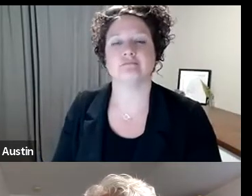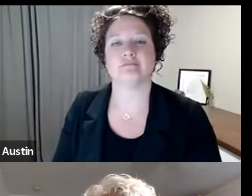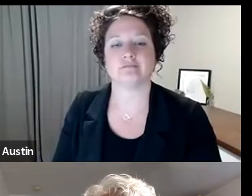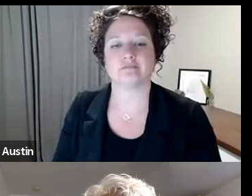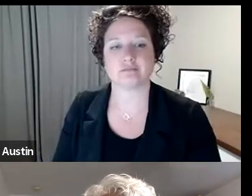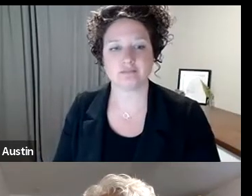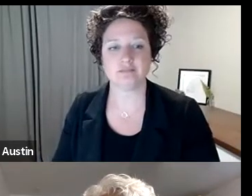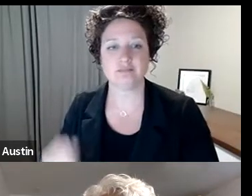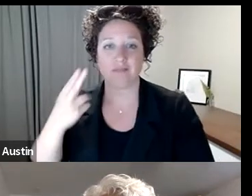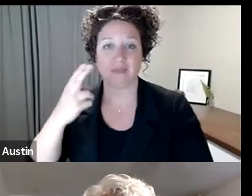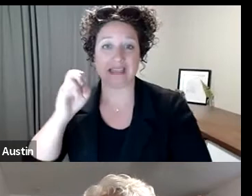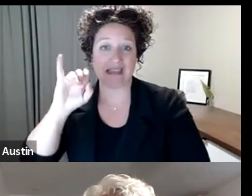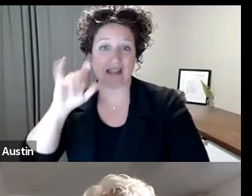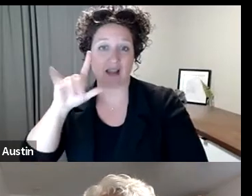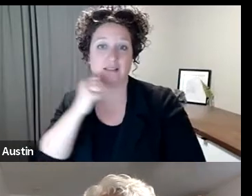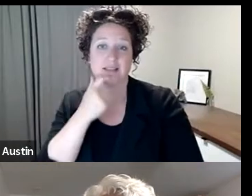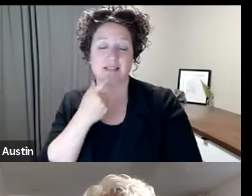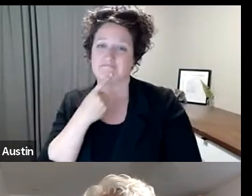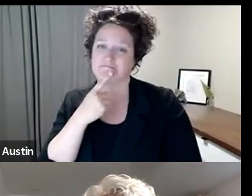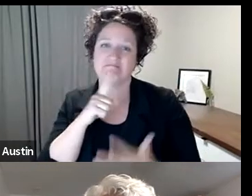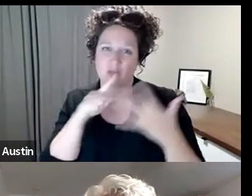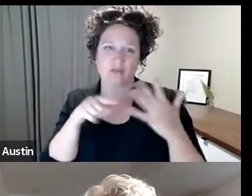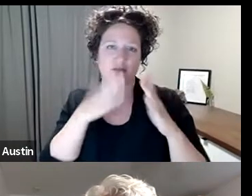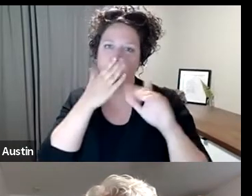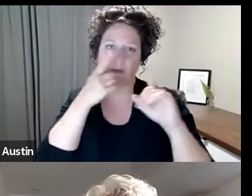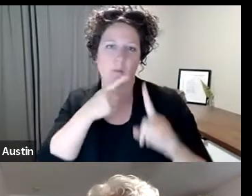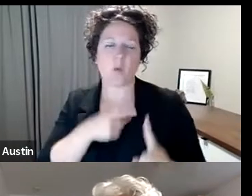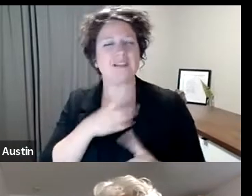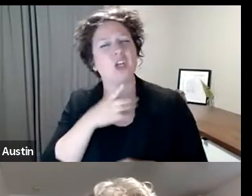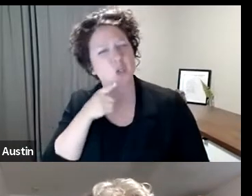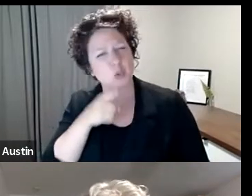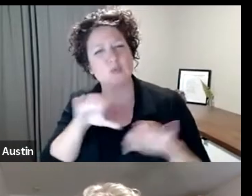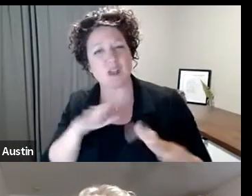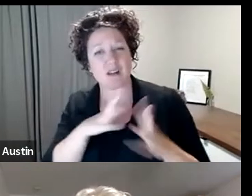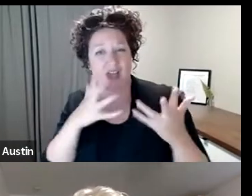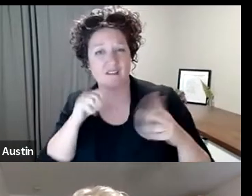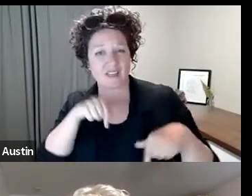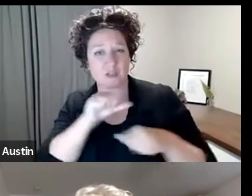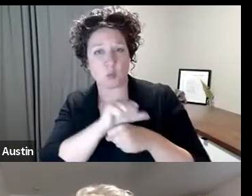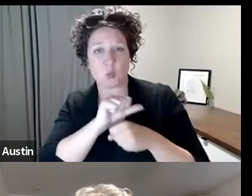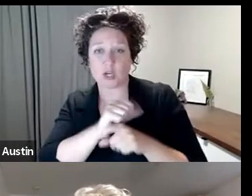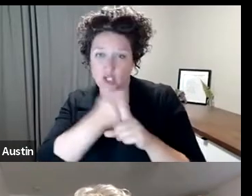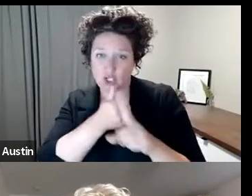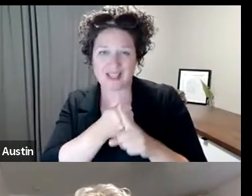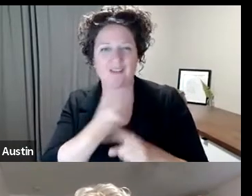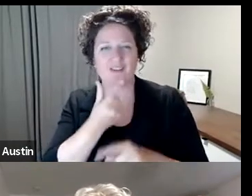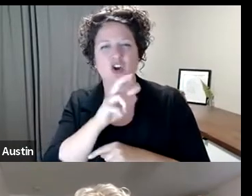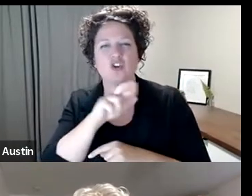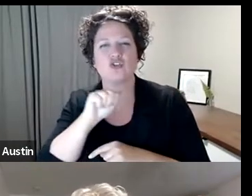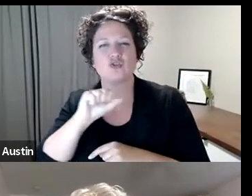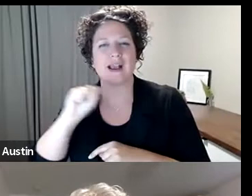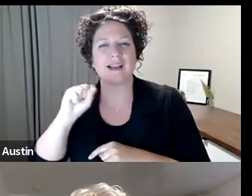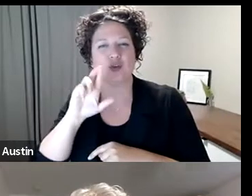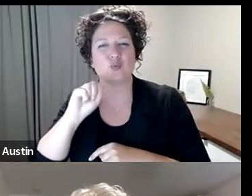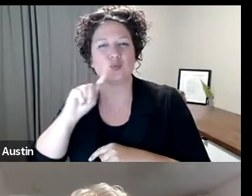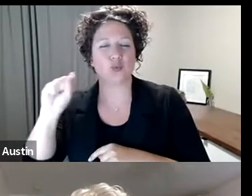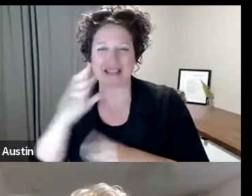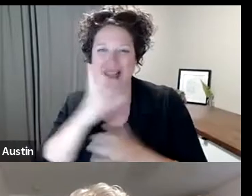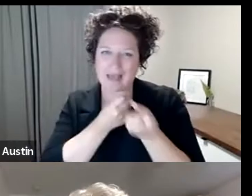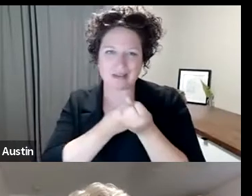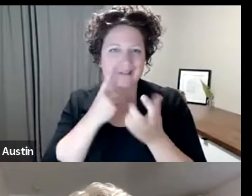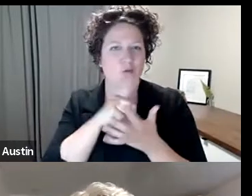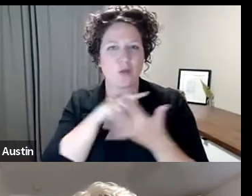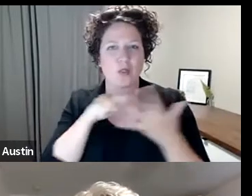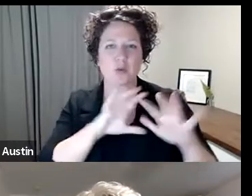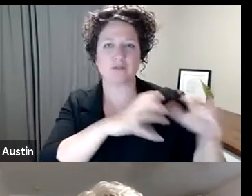I think those are all great points, Cecilia. And you've done a lot of this work yourself at the grassroots level, advocating for those parts of the